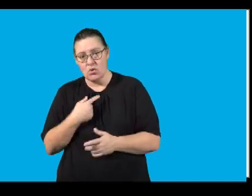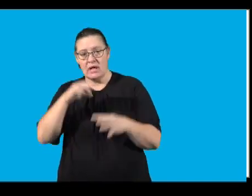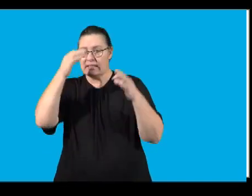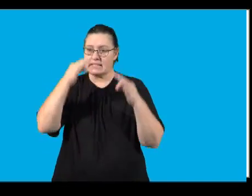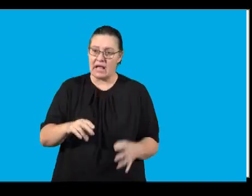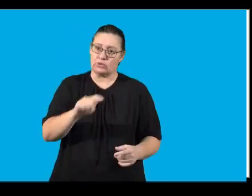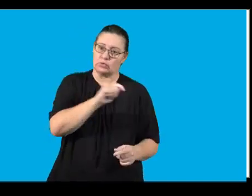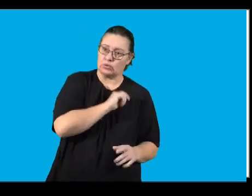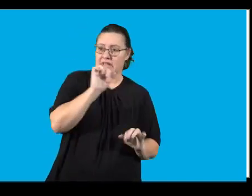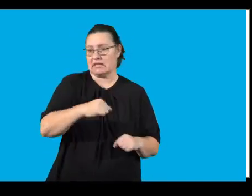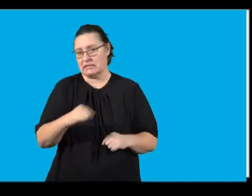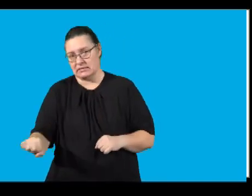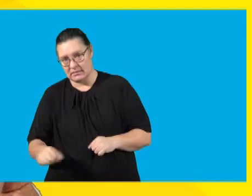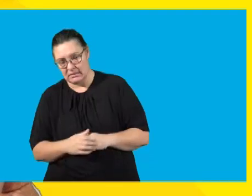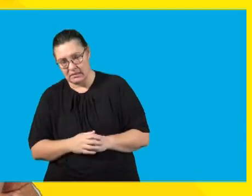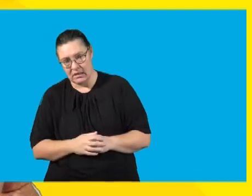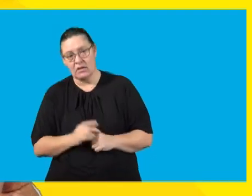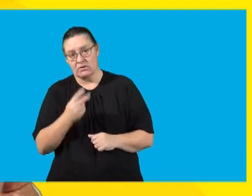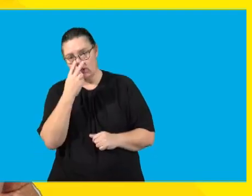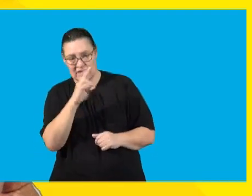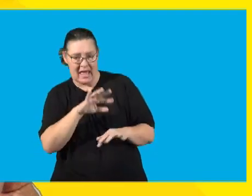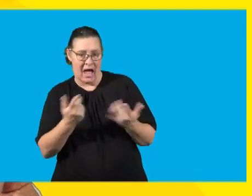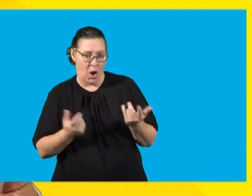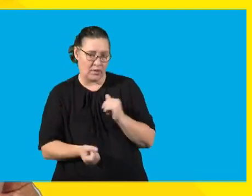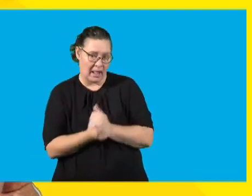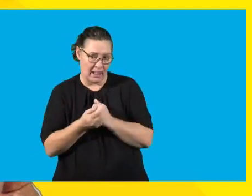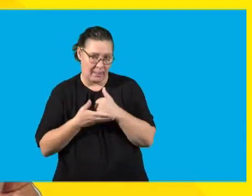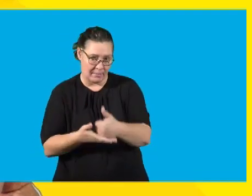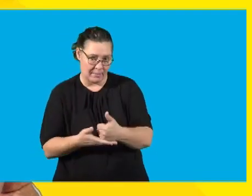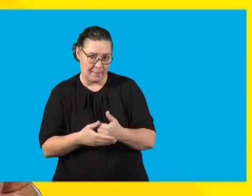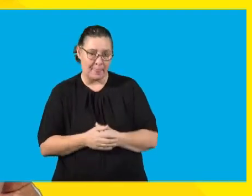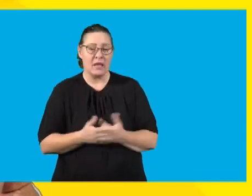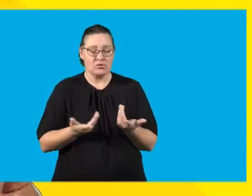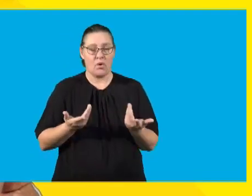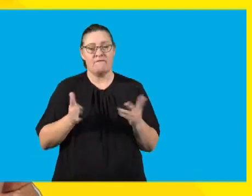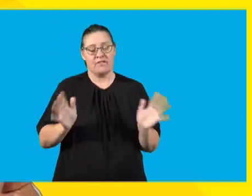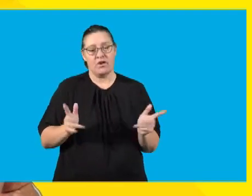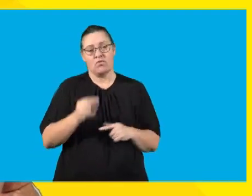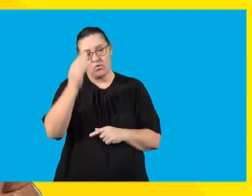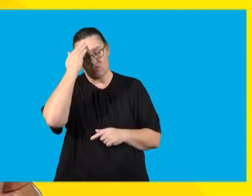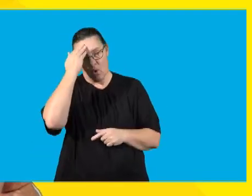to decide whether it's valid or invalid. Can you see how this is going to help you? So already